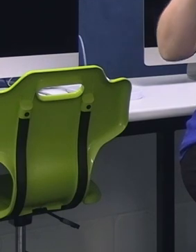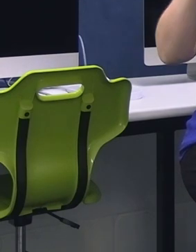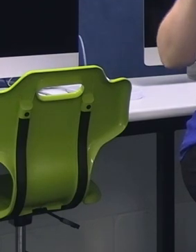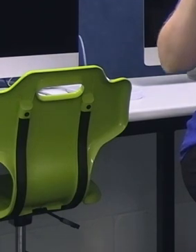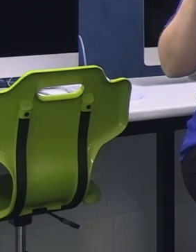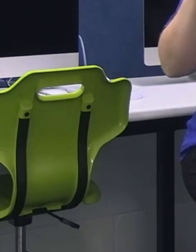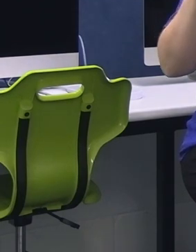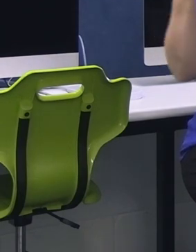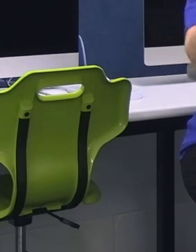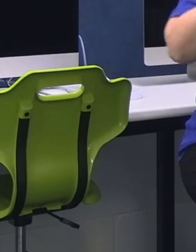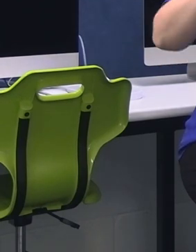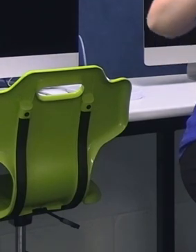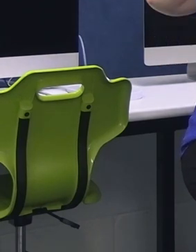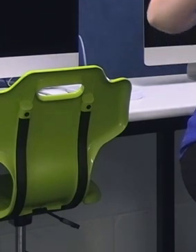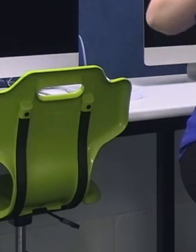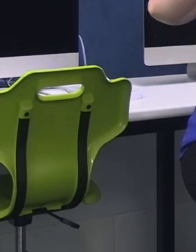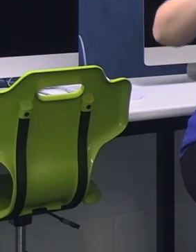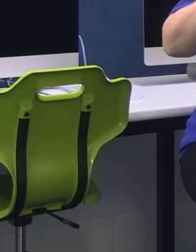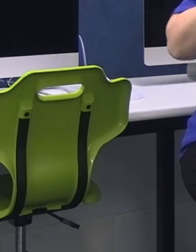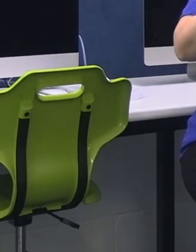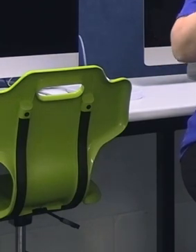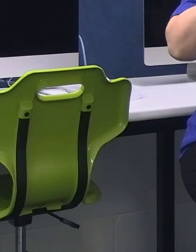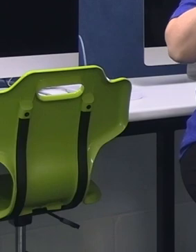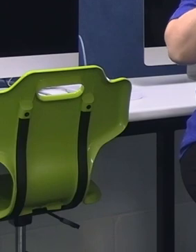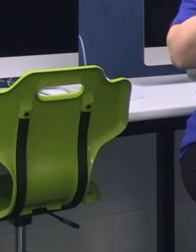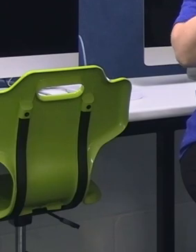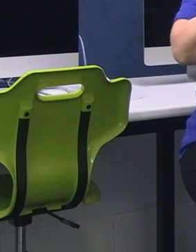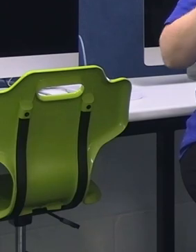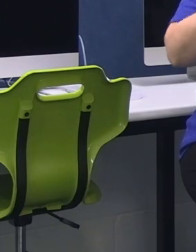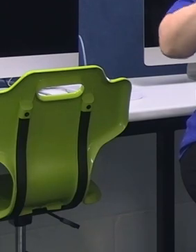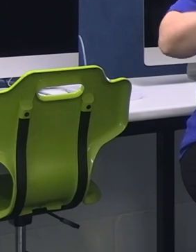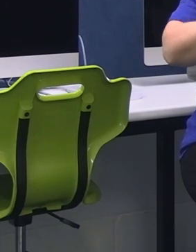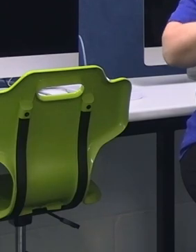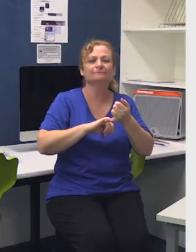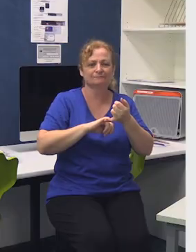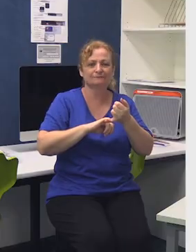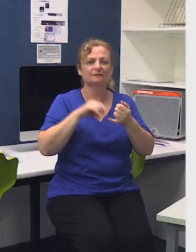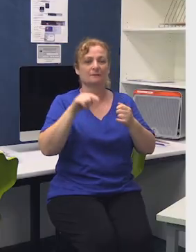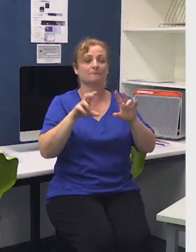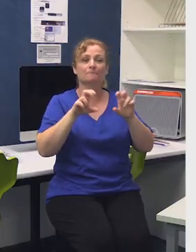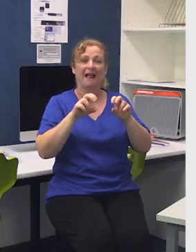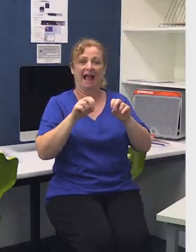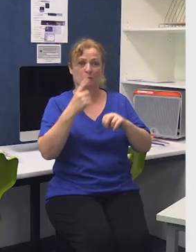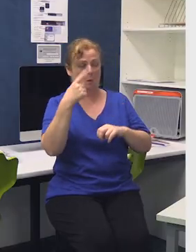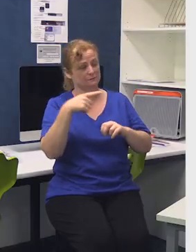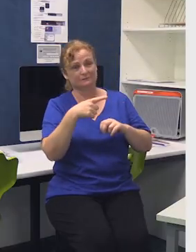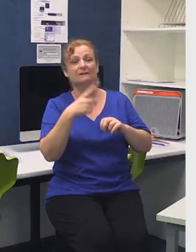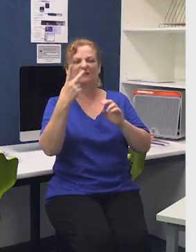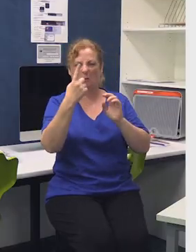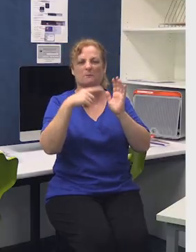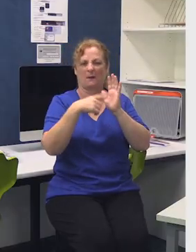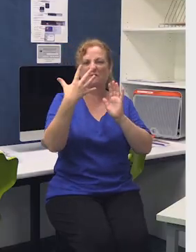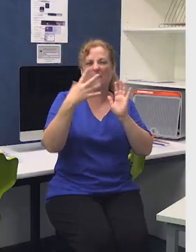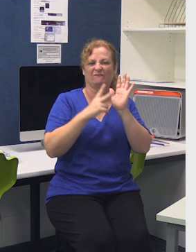the strength of electricity in volts. So this little battery is only 1.5 volts. It's quite safe for me to touch it